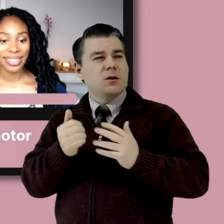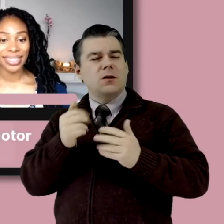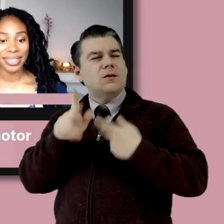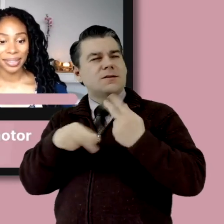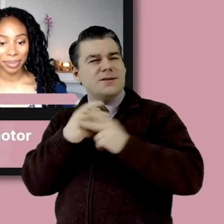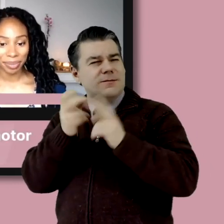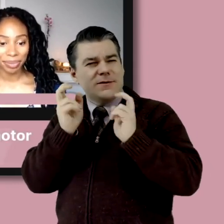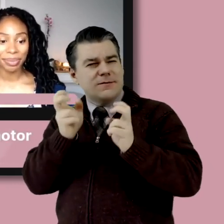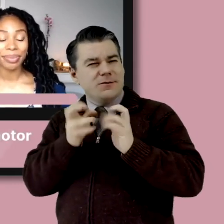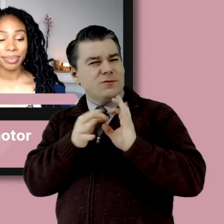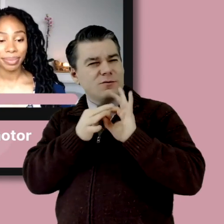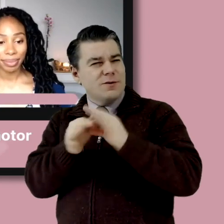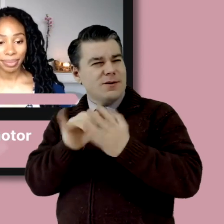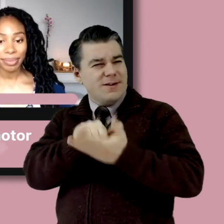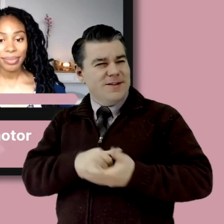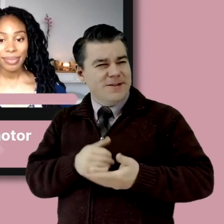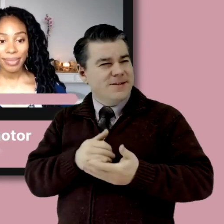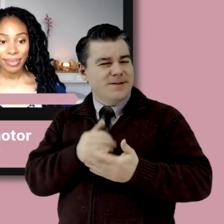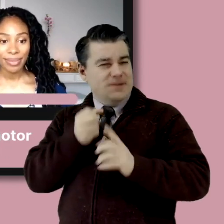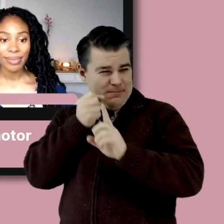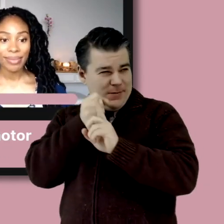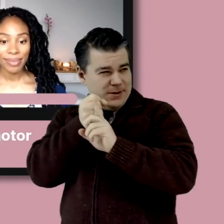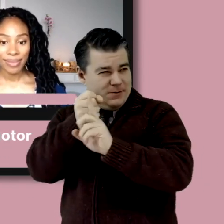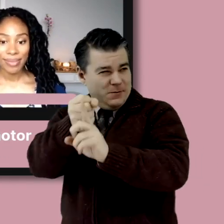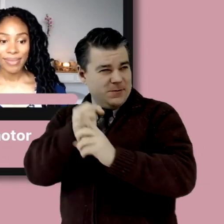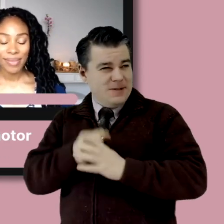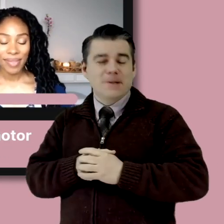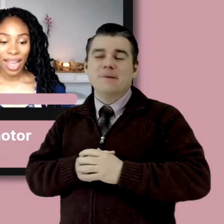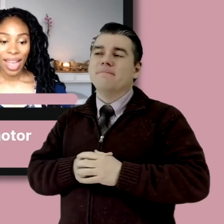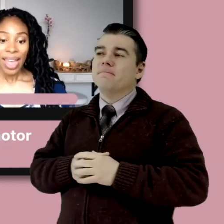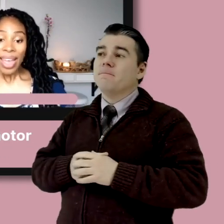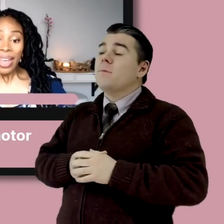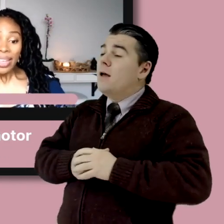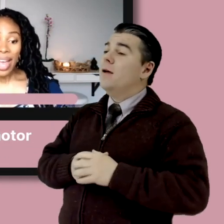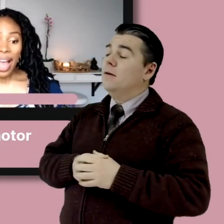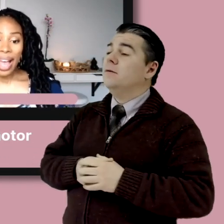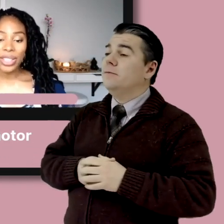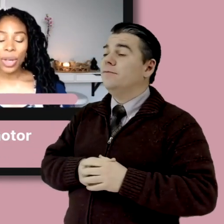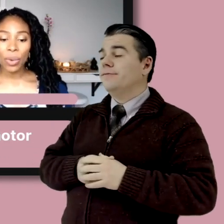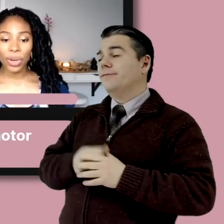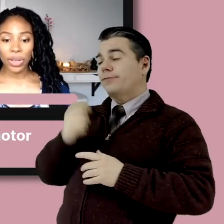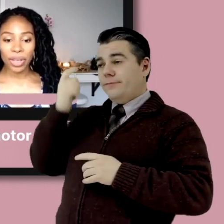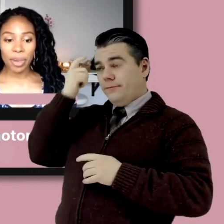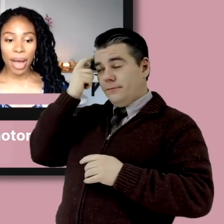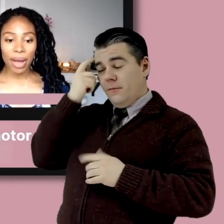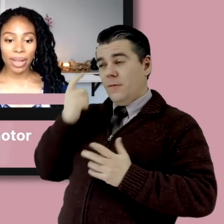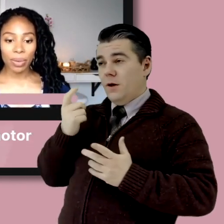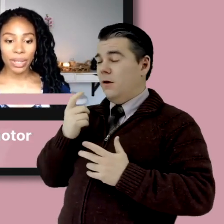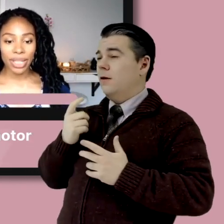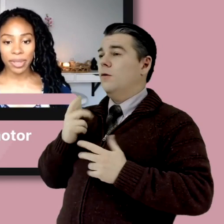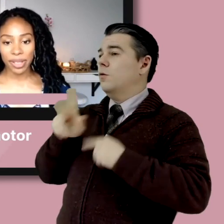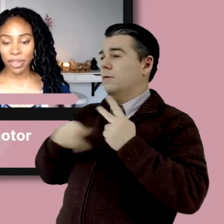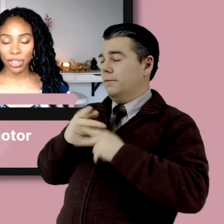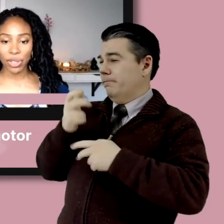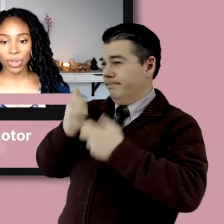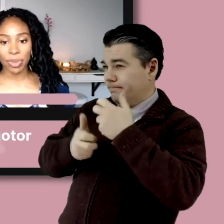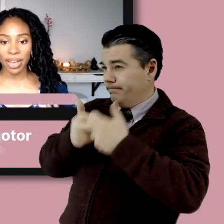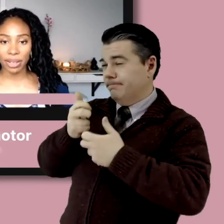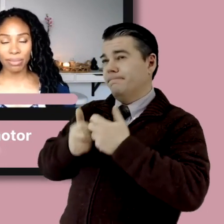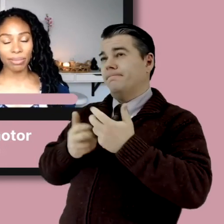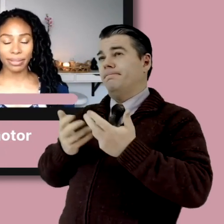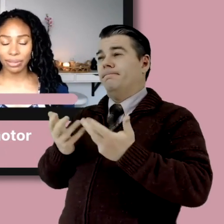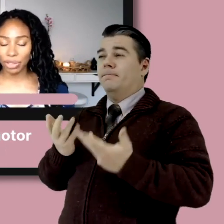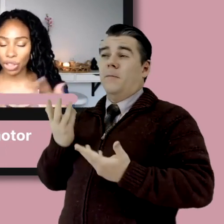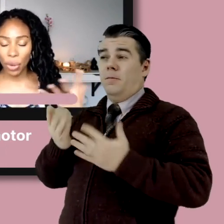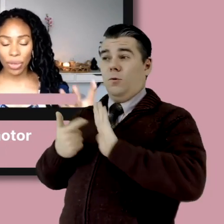of issues are related to that milestone? Yeah, so when you think about like what types of issues